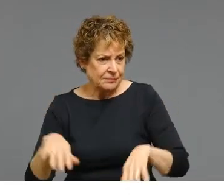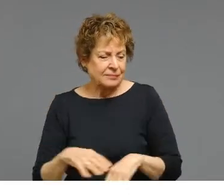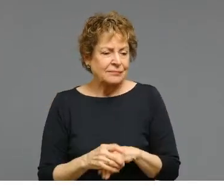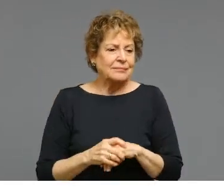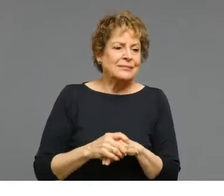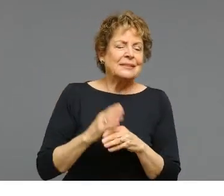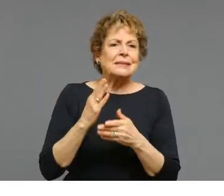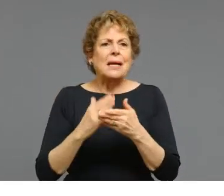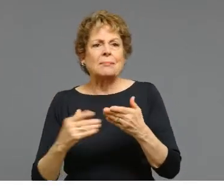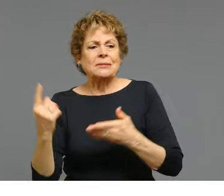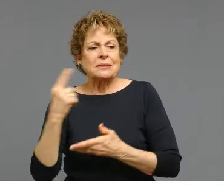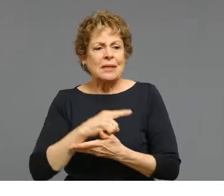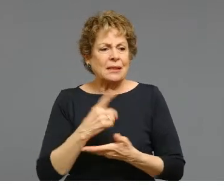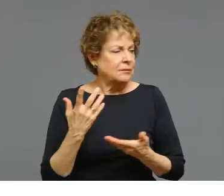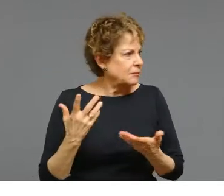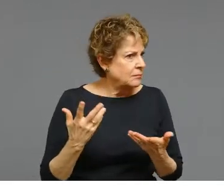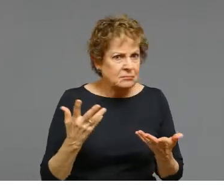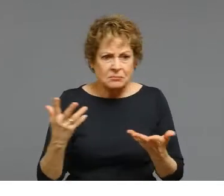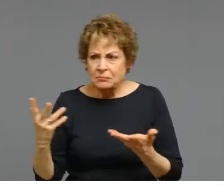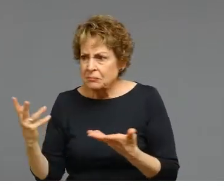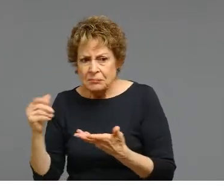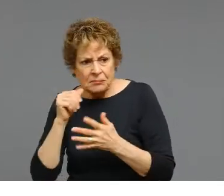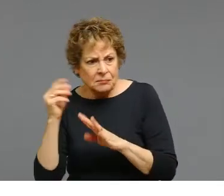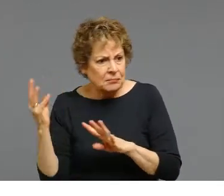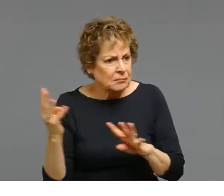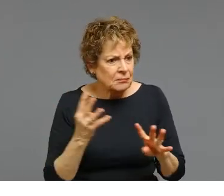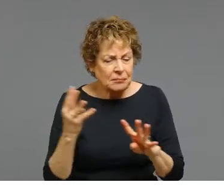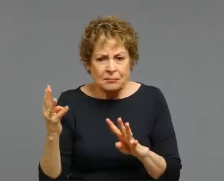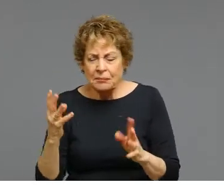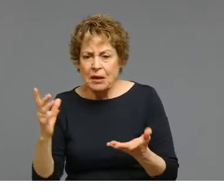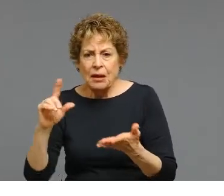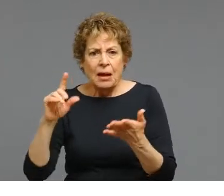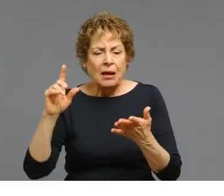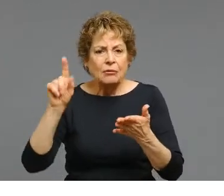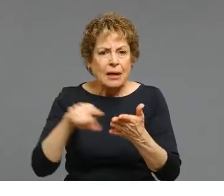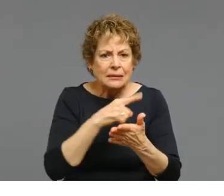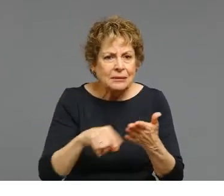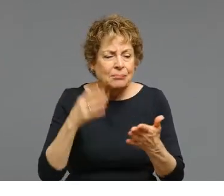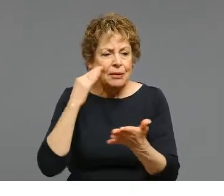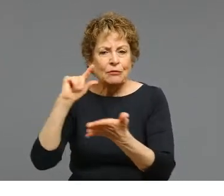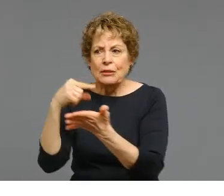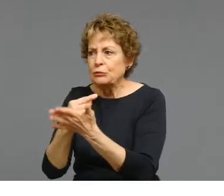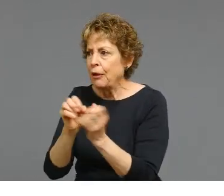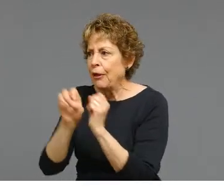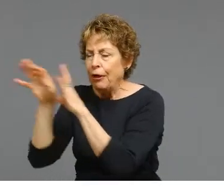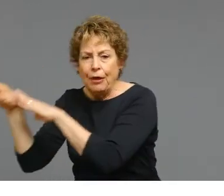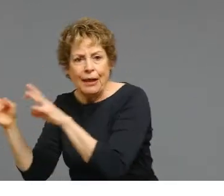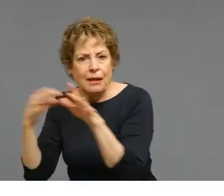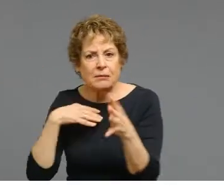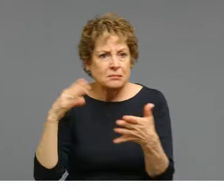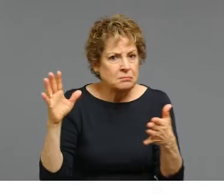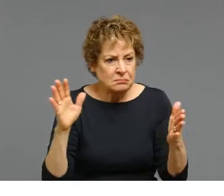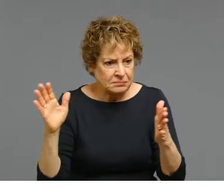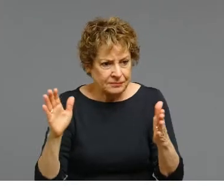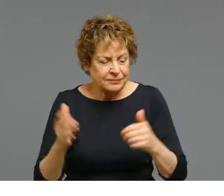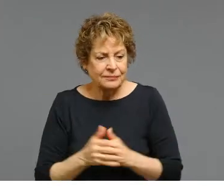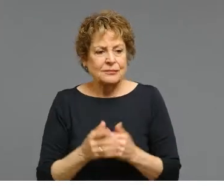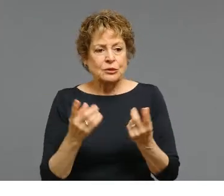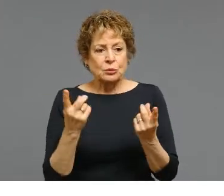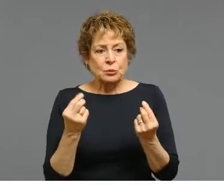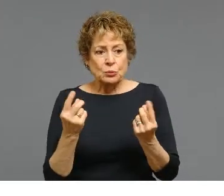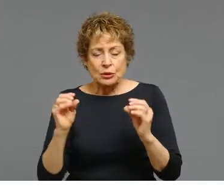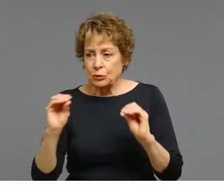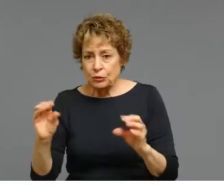to graduations this week. And so what we would recommend, if you're planning on walking into a state vaccination site, please check